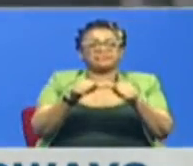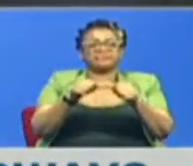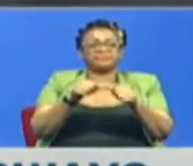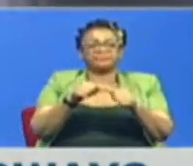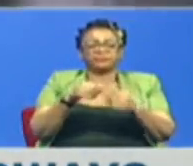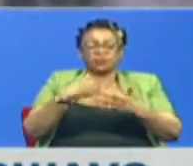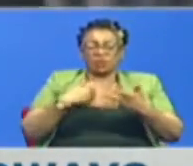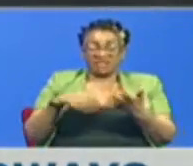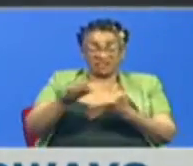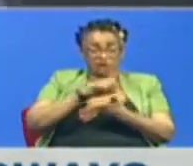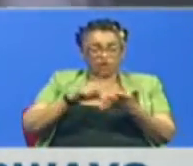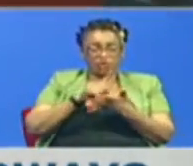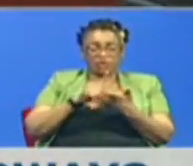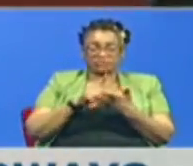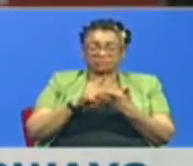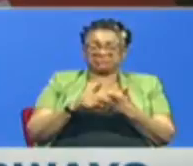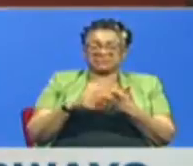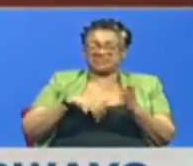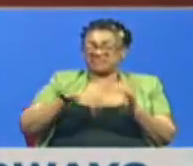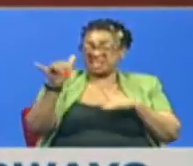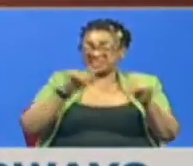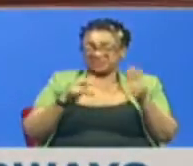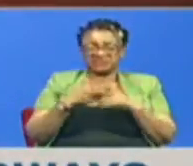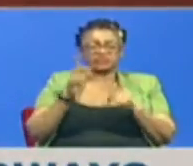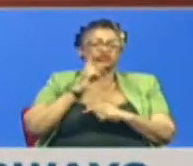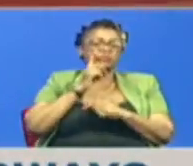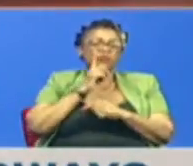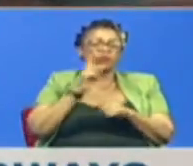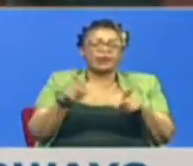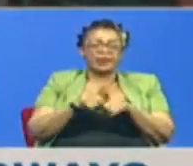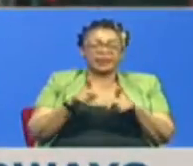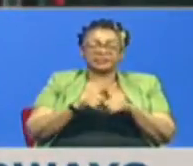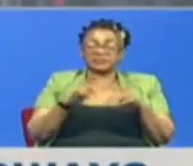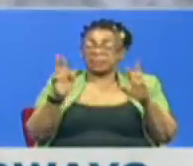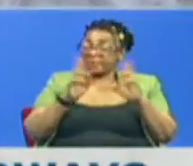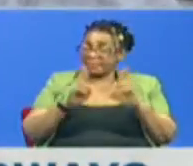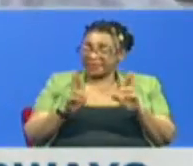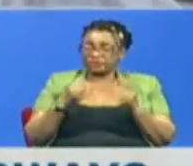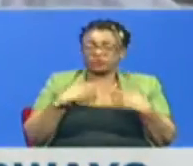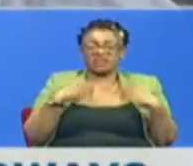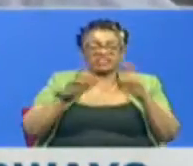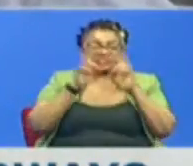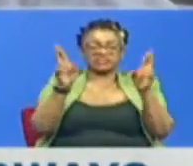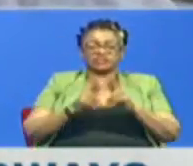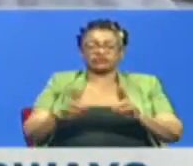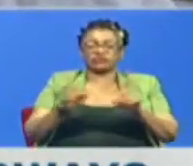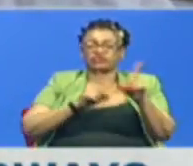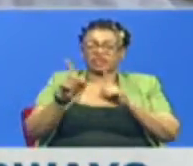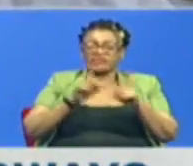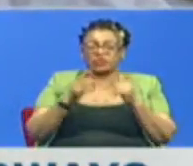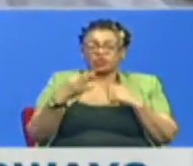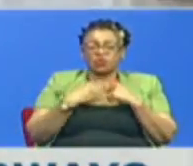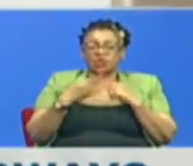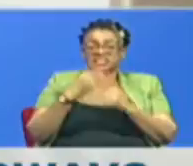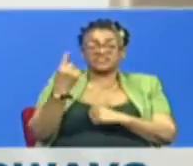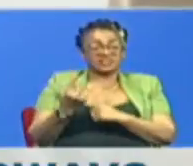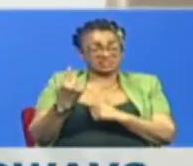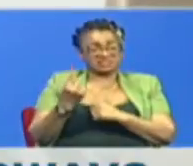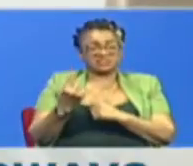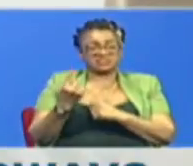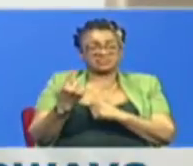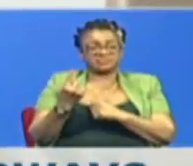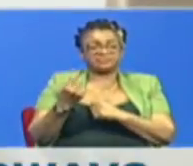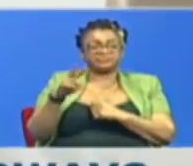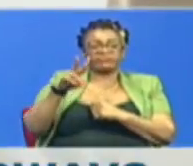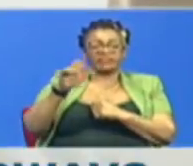passenger operations tomorrow, even as it prepares to resume international travel on August 1st.